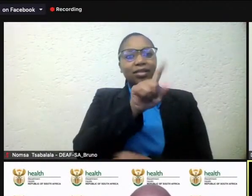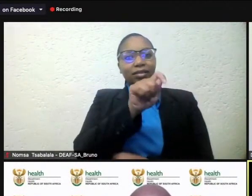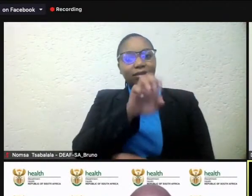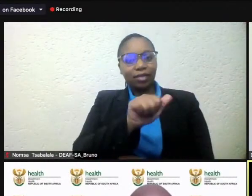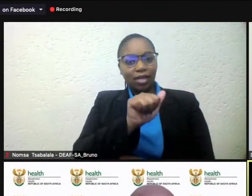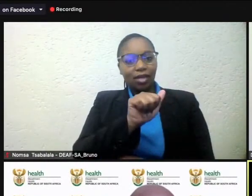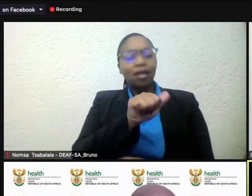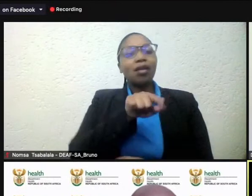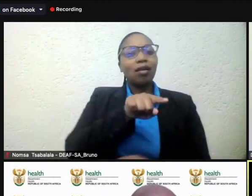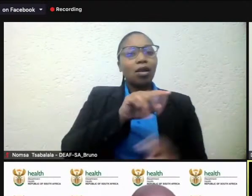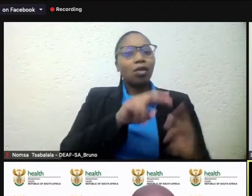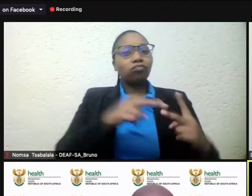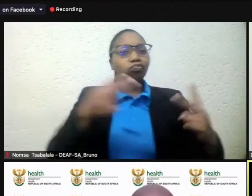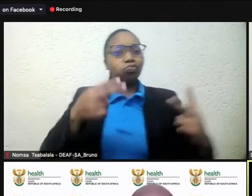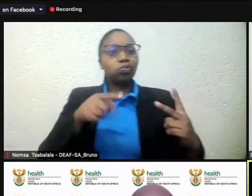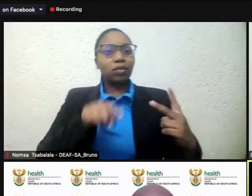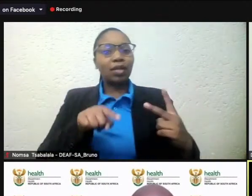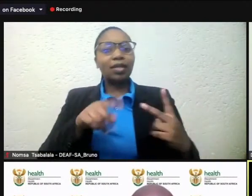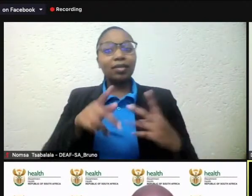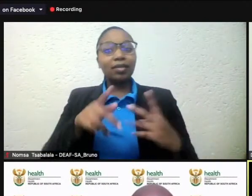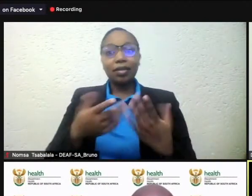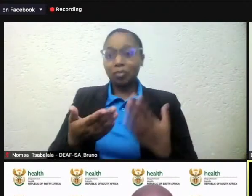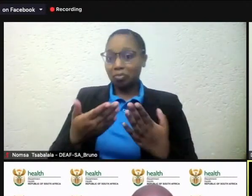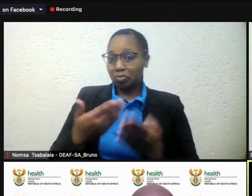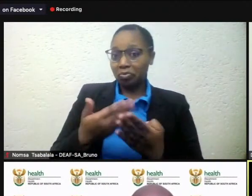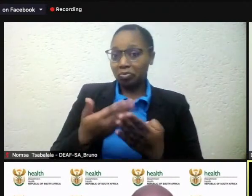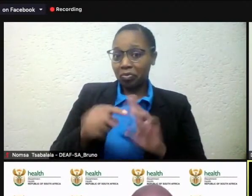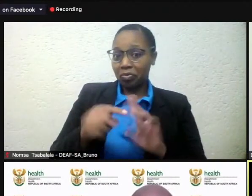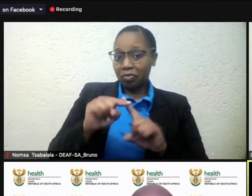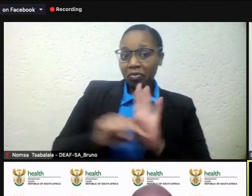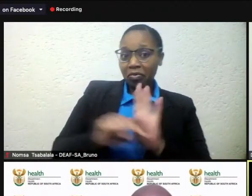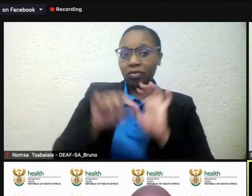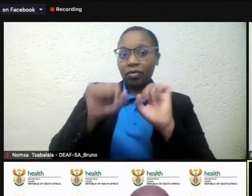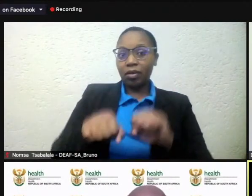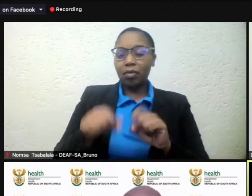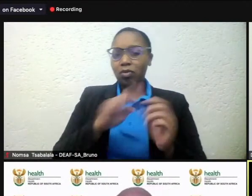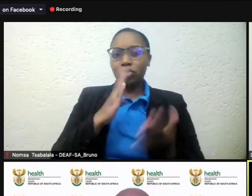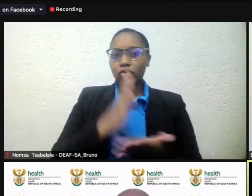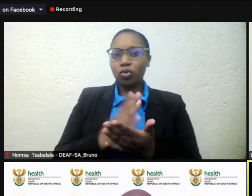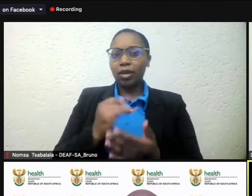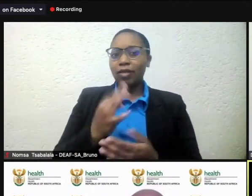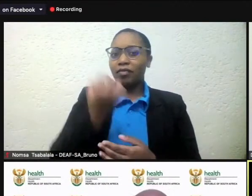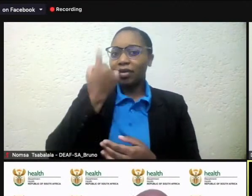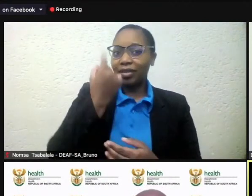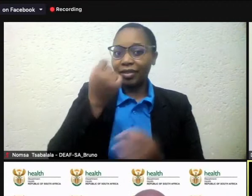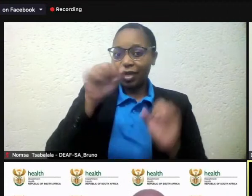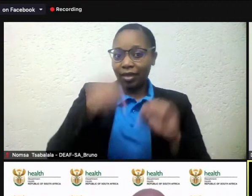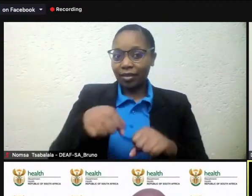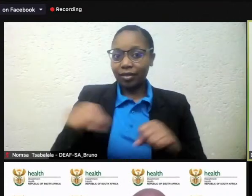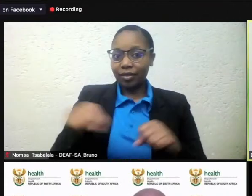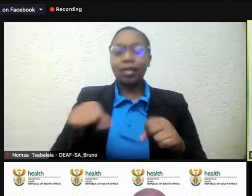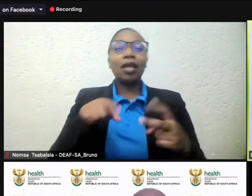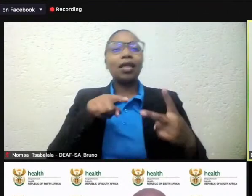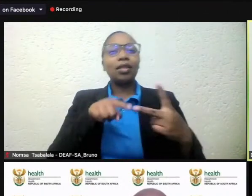for transmittability, I'm not sure if it makes sense. The second part. Okay, so